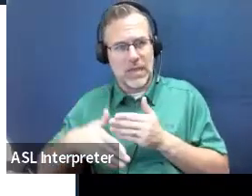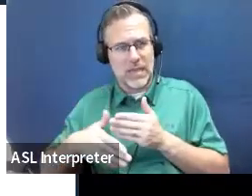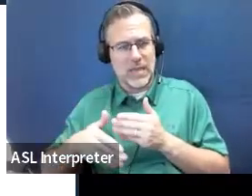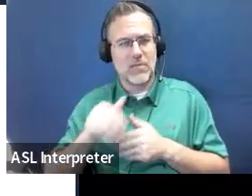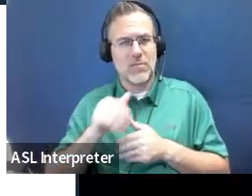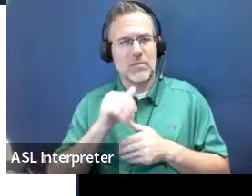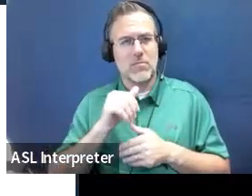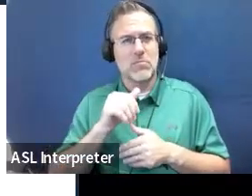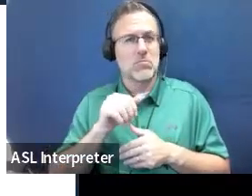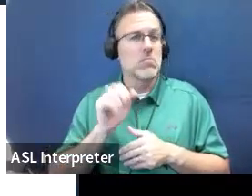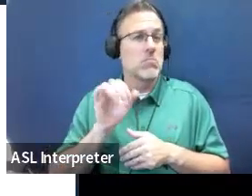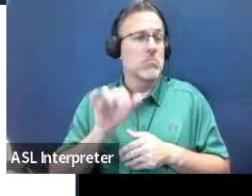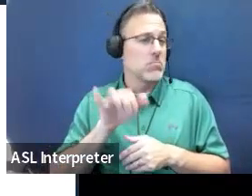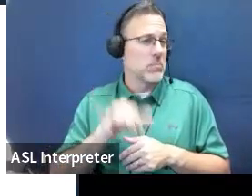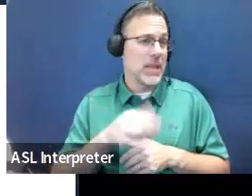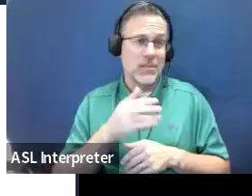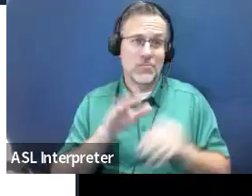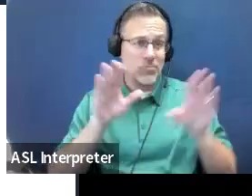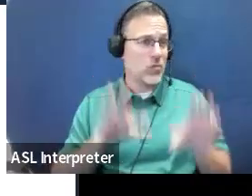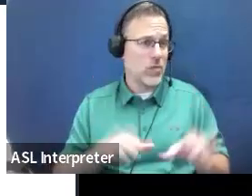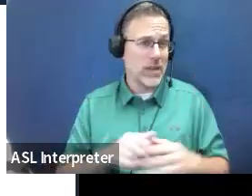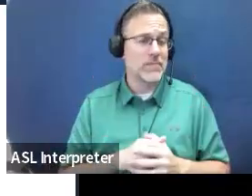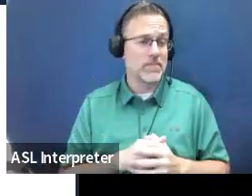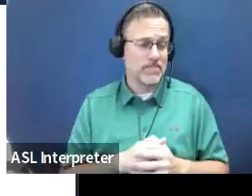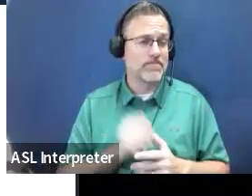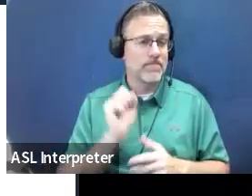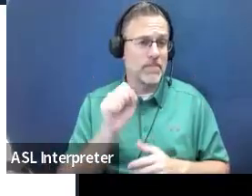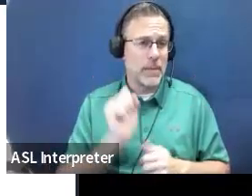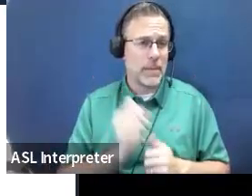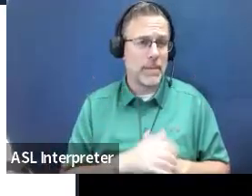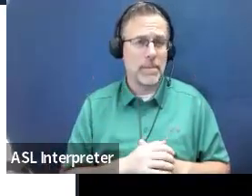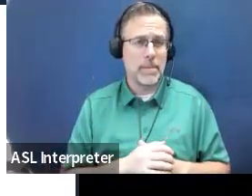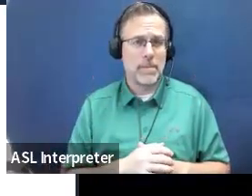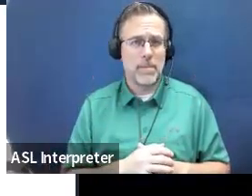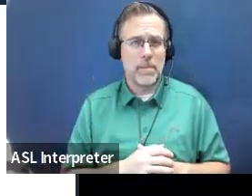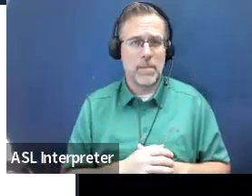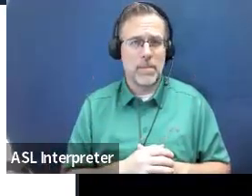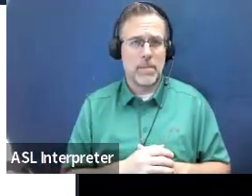since that is not a skill. Yeah, I think that's great. Absolutely.